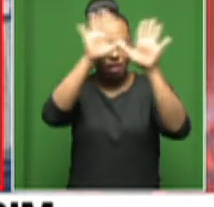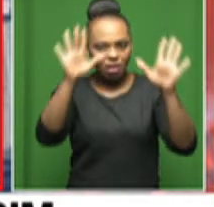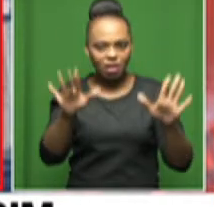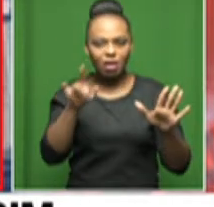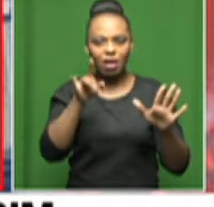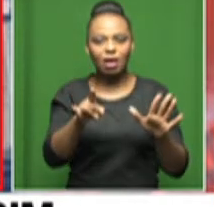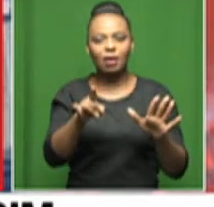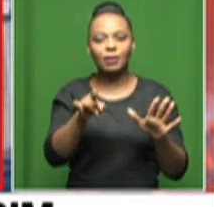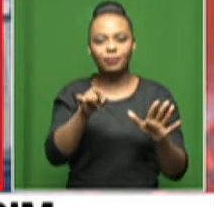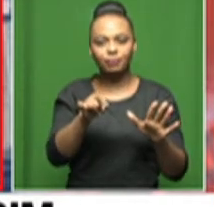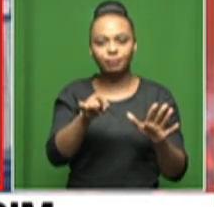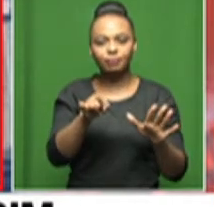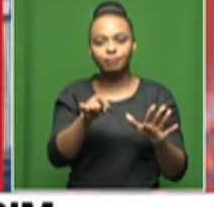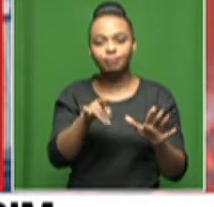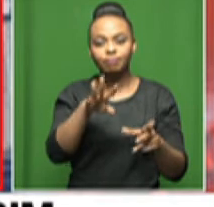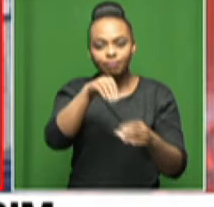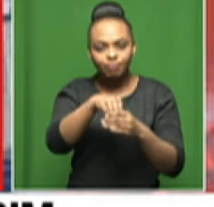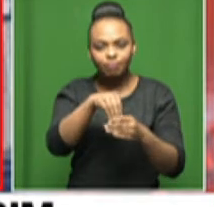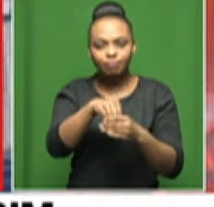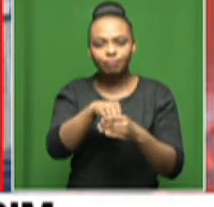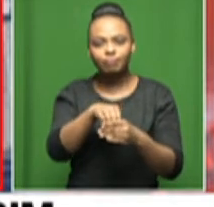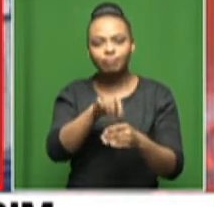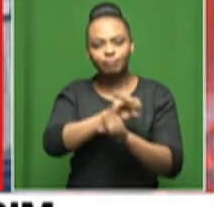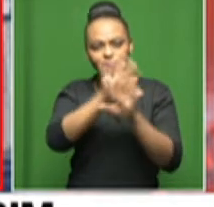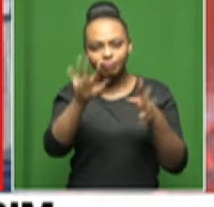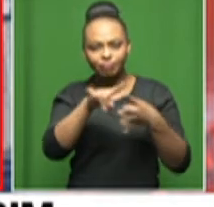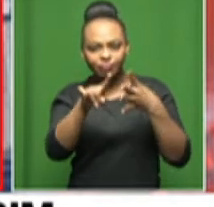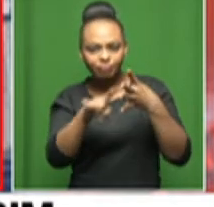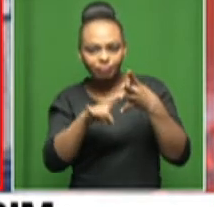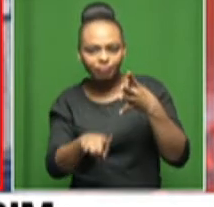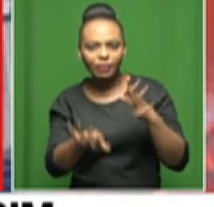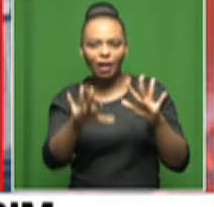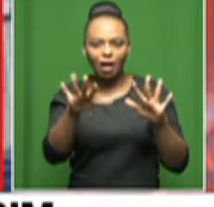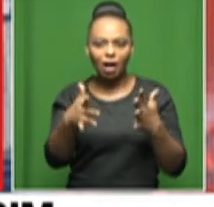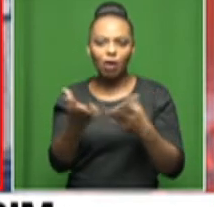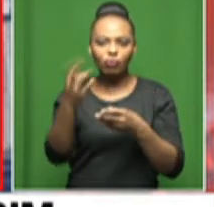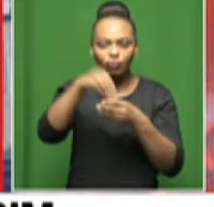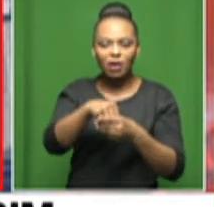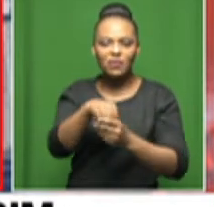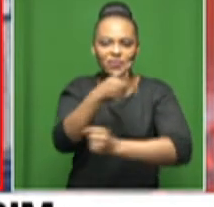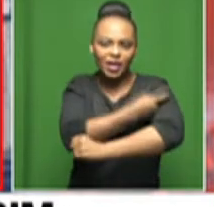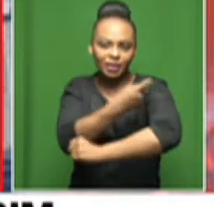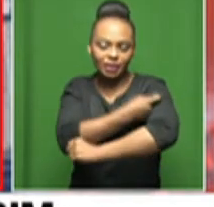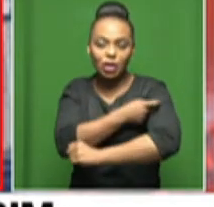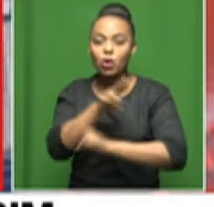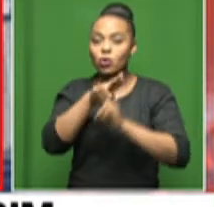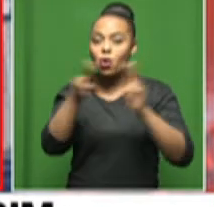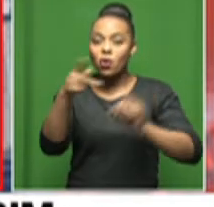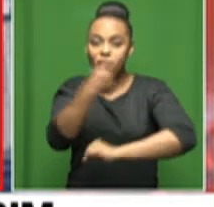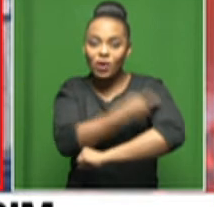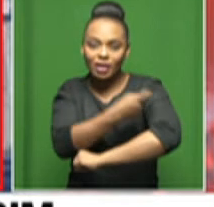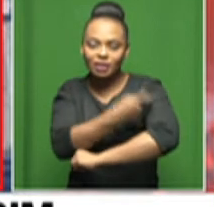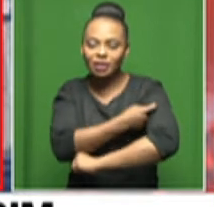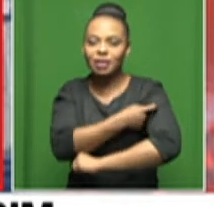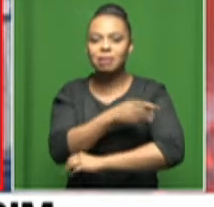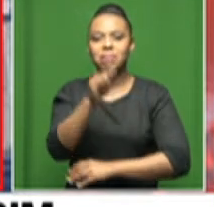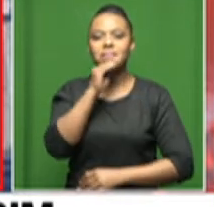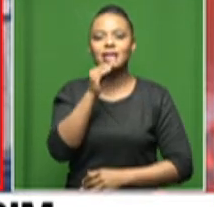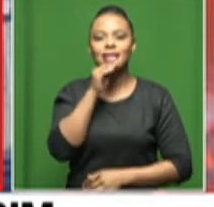by which we include vaccines in our vaccination program. No vaccine that does not